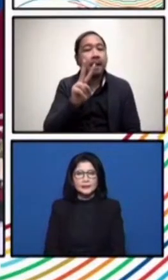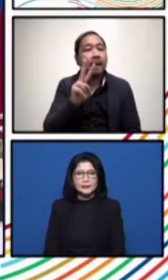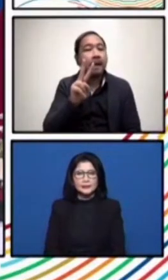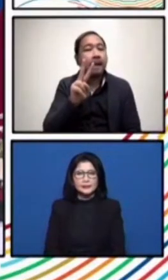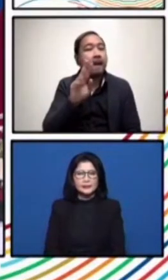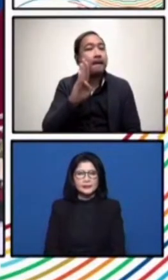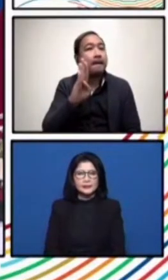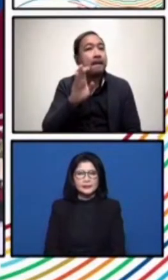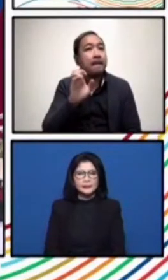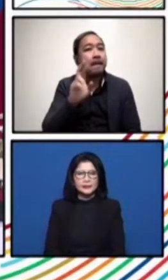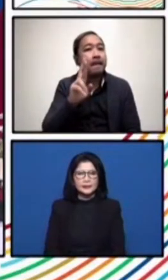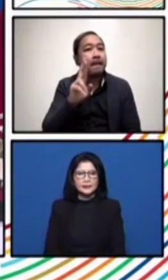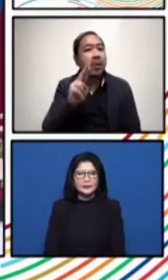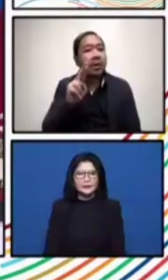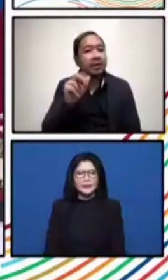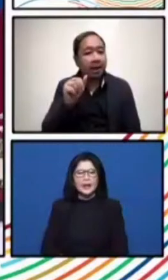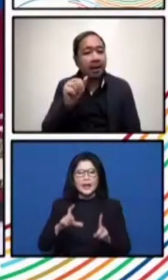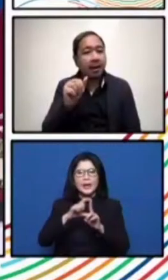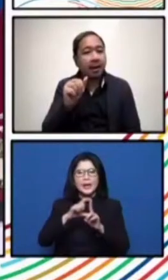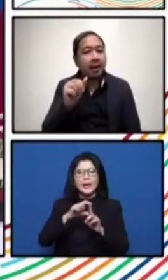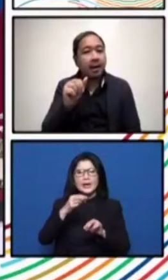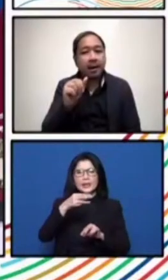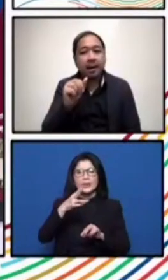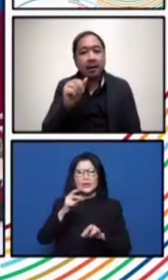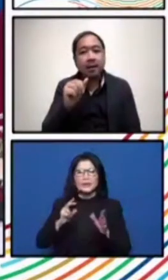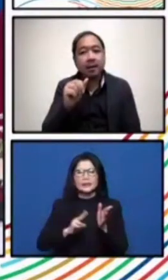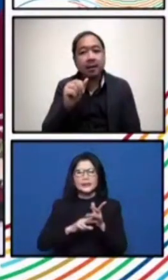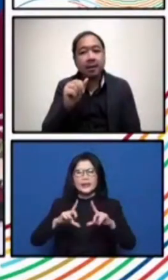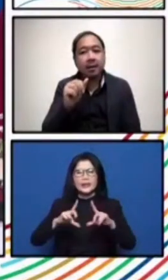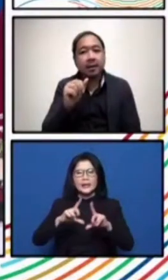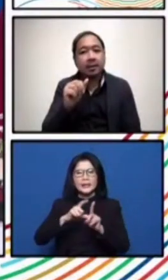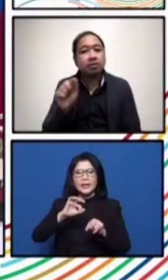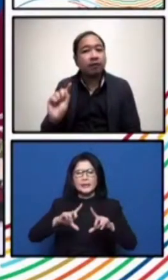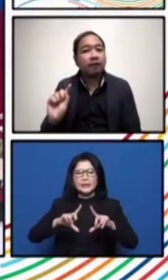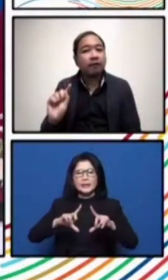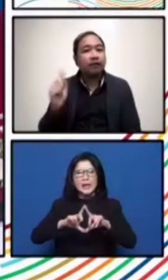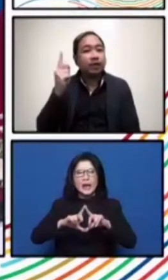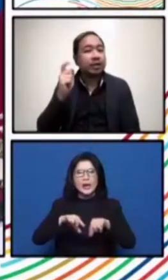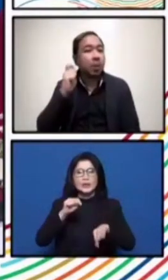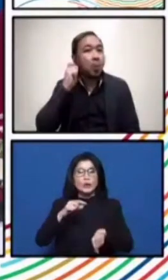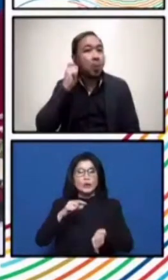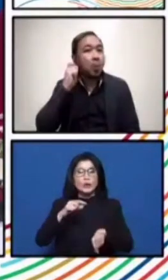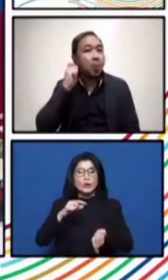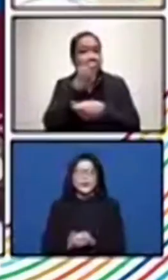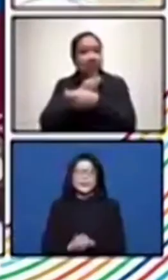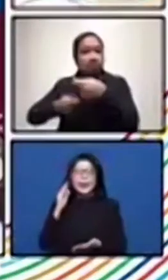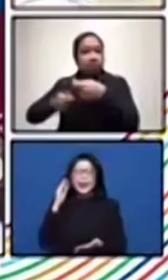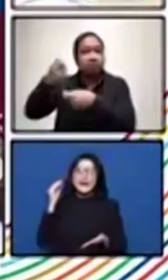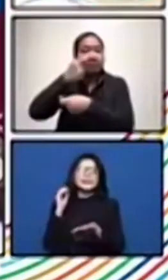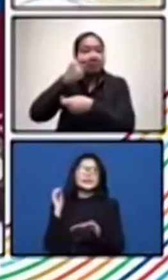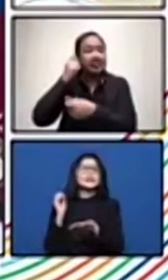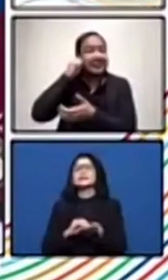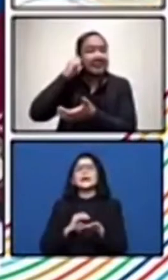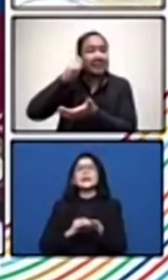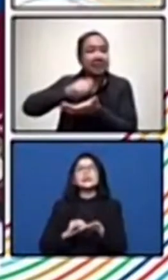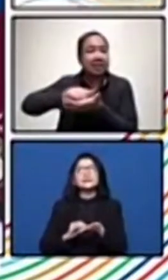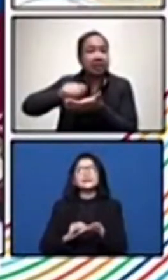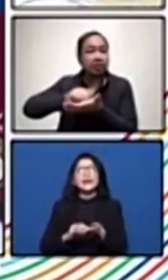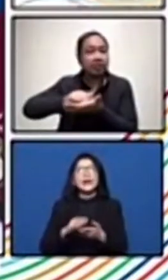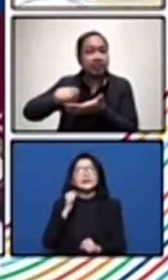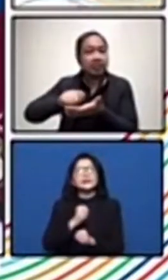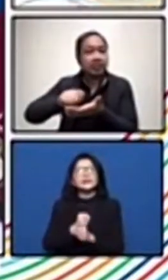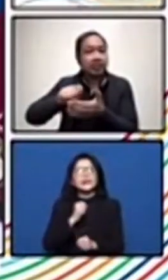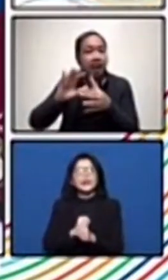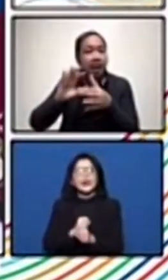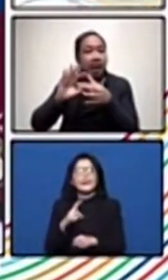Chandra Devi she is the first woman Secretary General of United cities